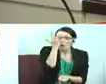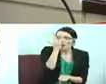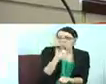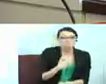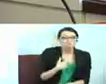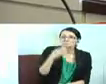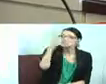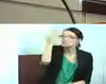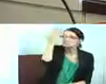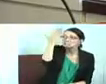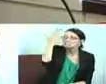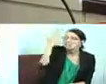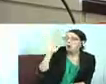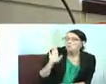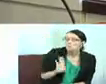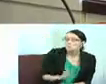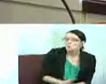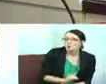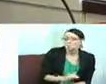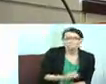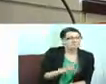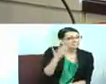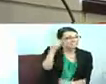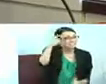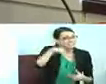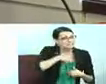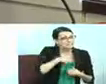We did not believe we were free.